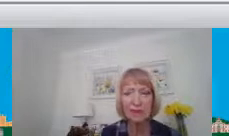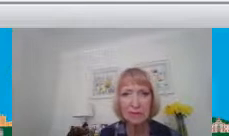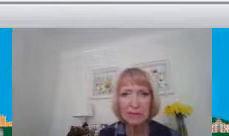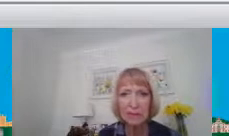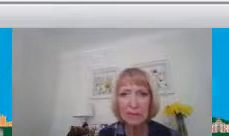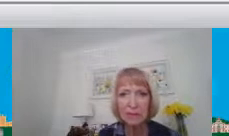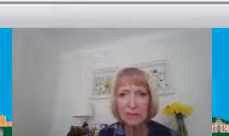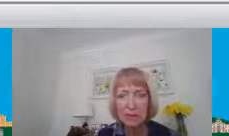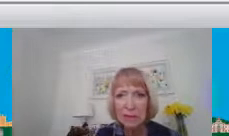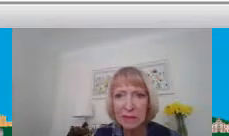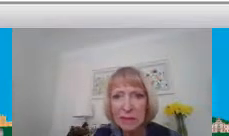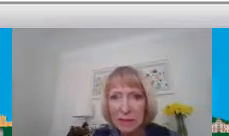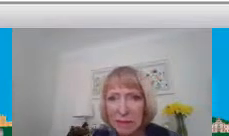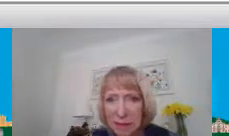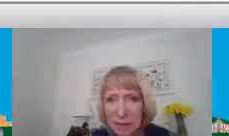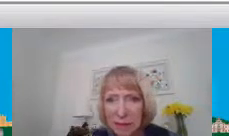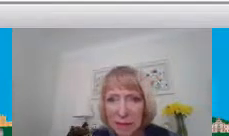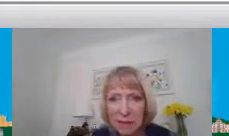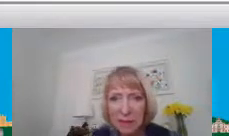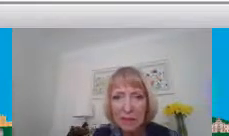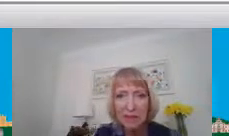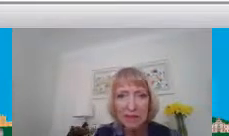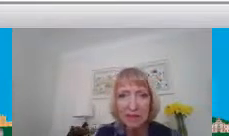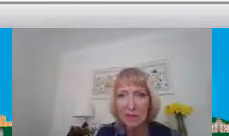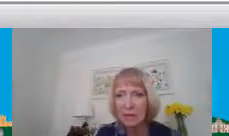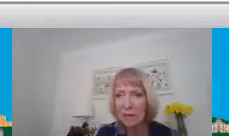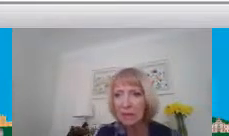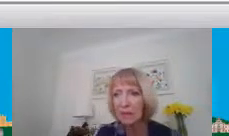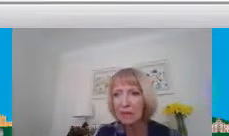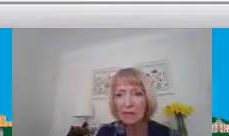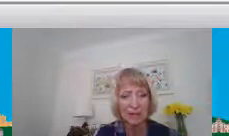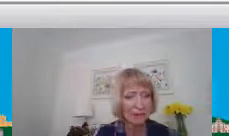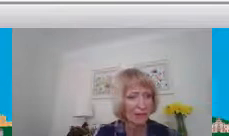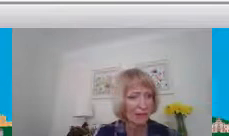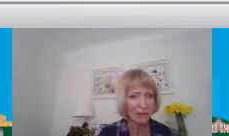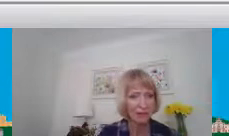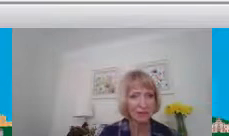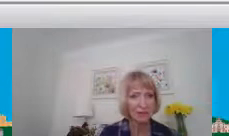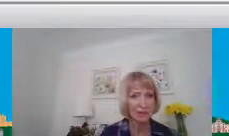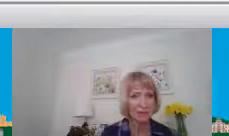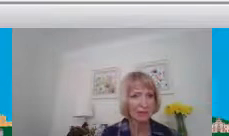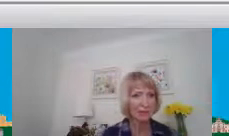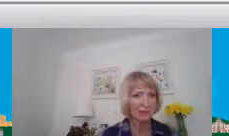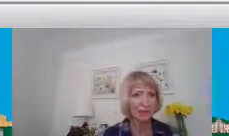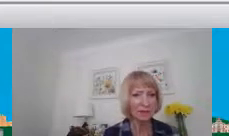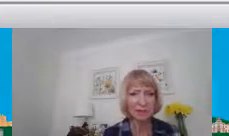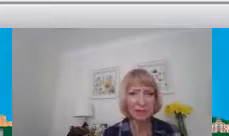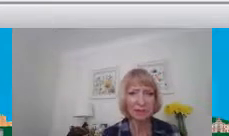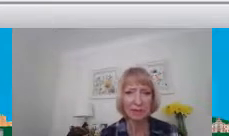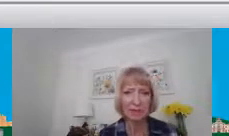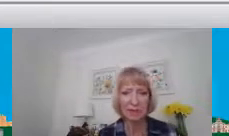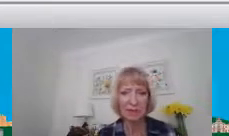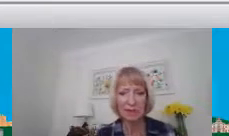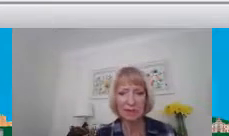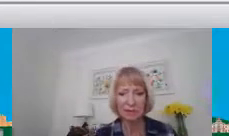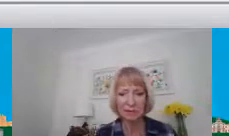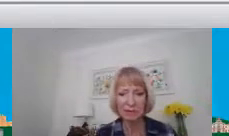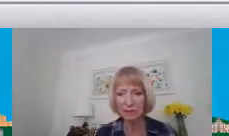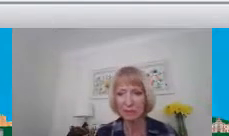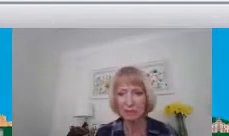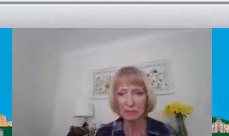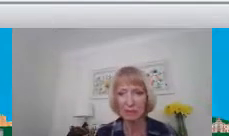appointments, so that you might see and talk to a hospital consultant or another clinician, but not